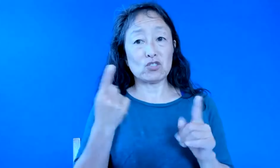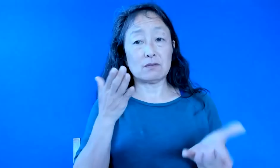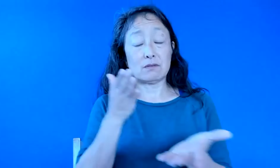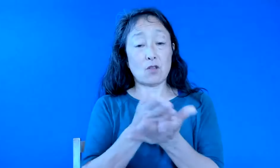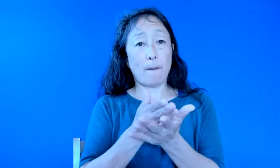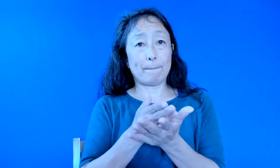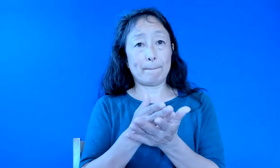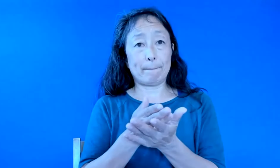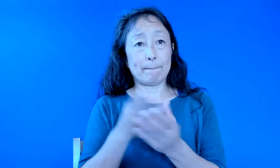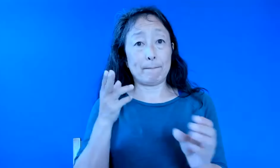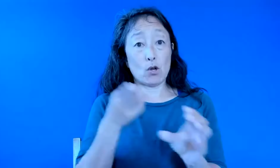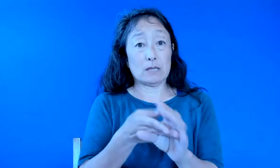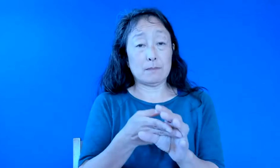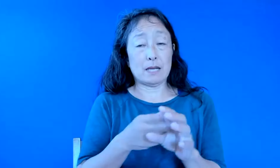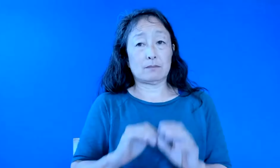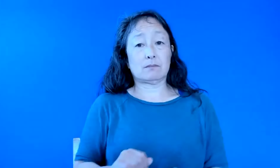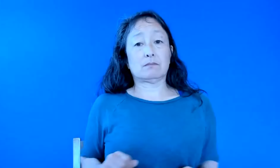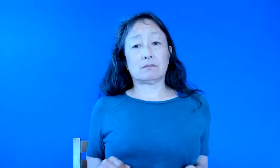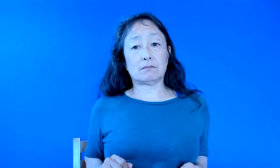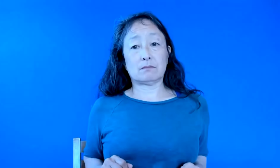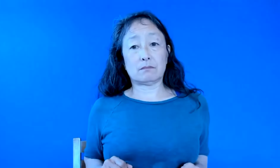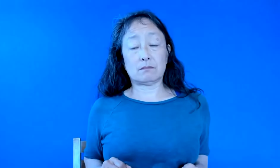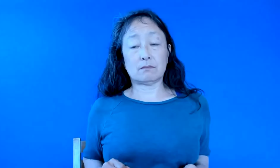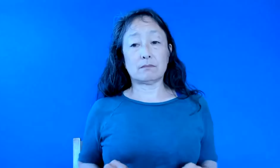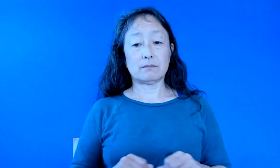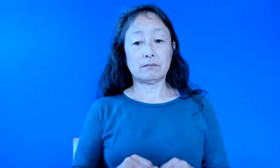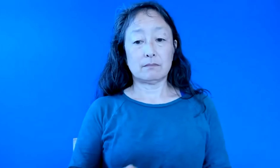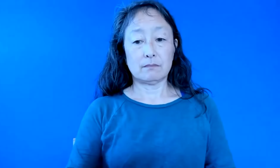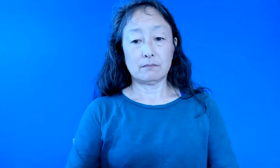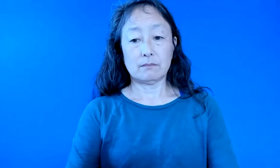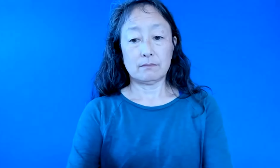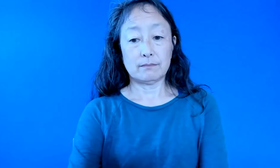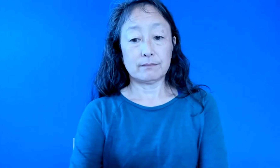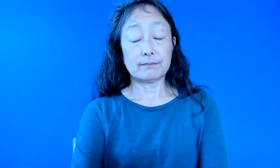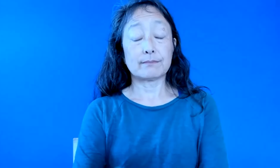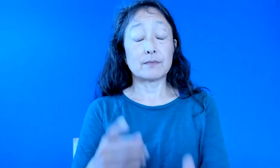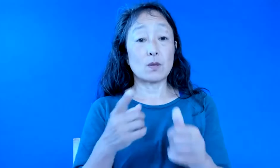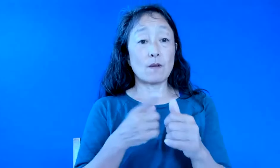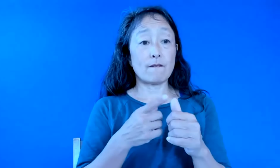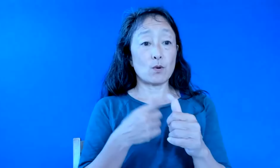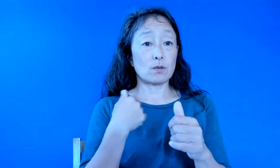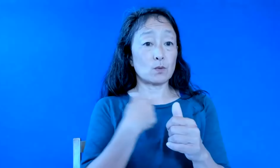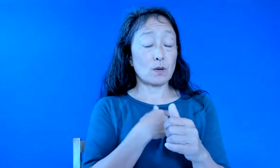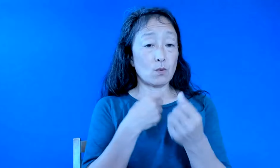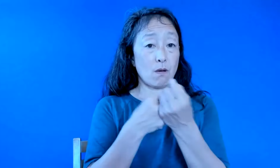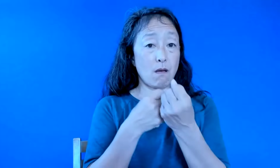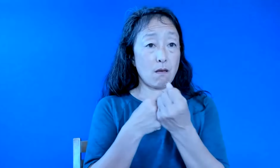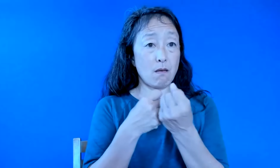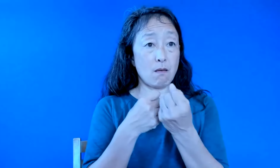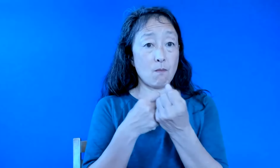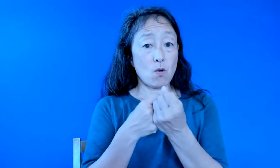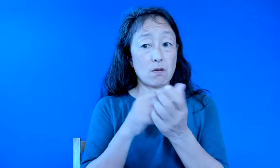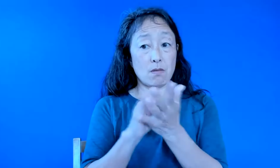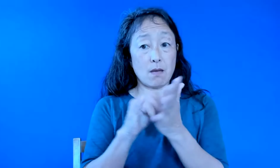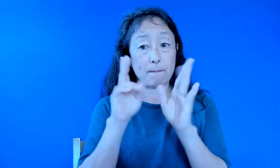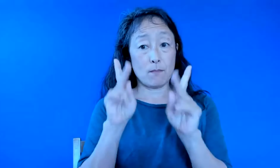participating, physically stopped participating. And so at first we were helping support that person.